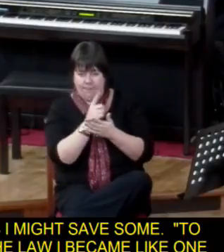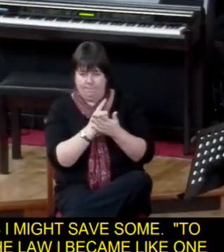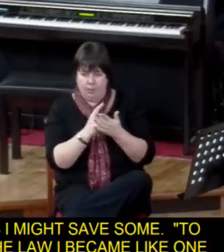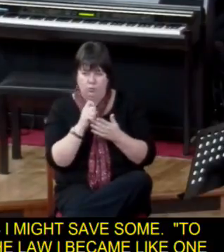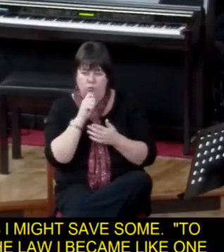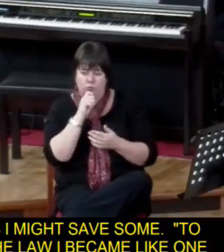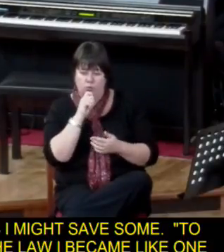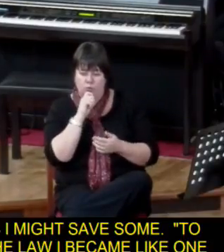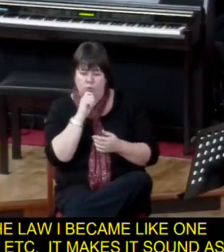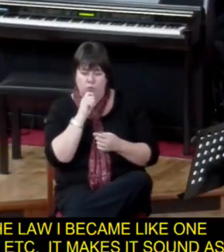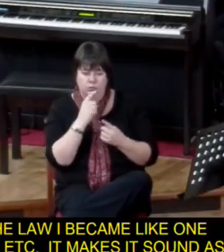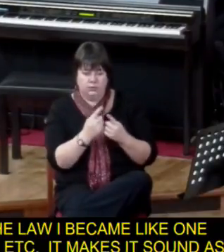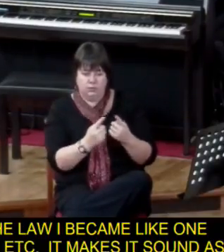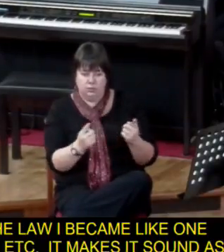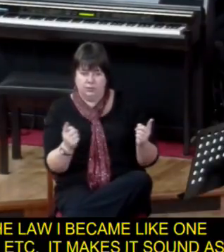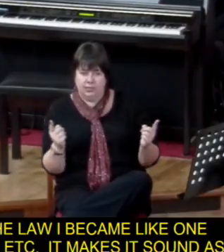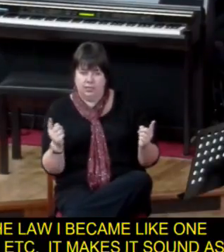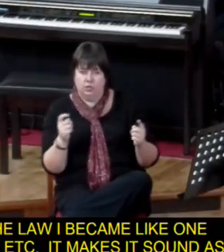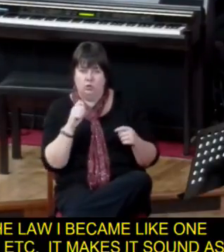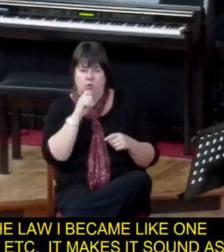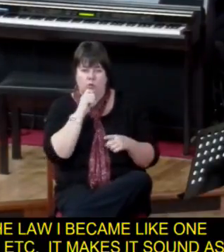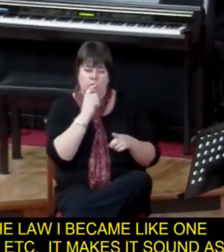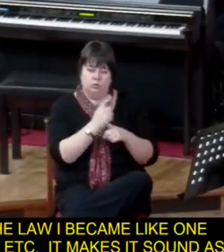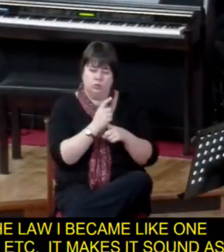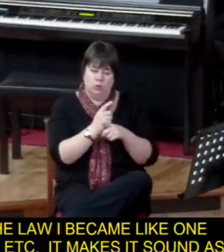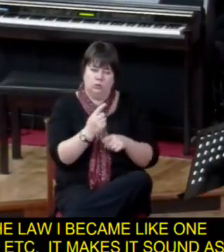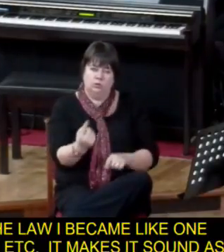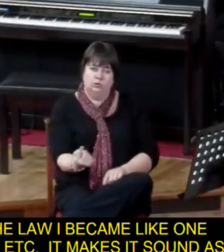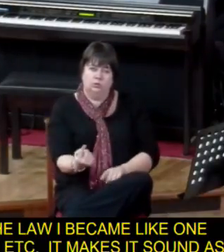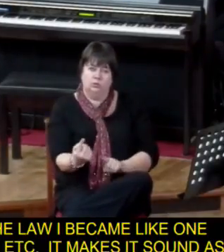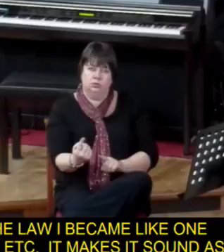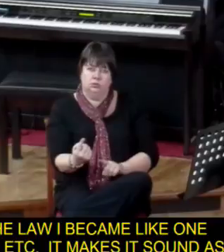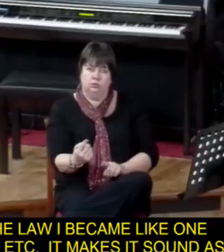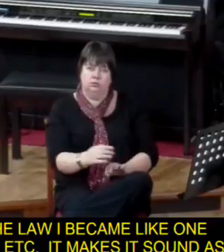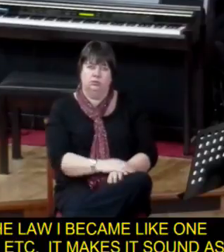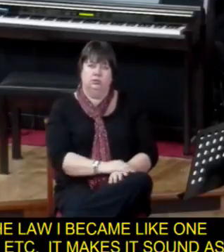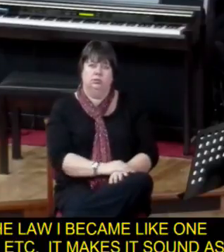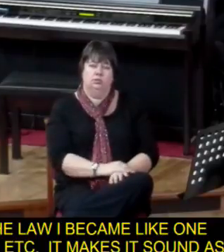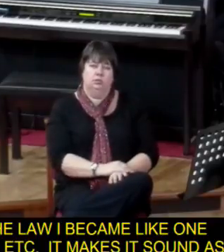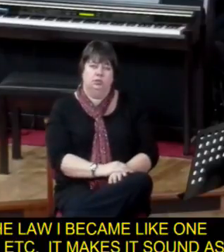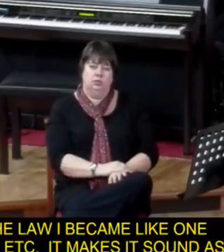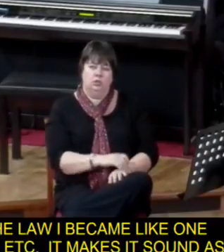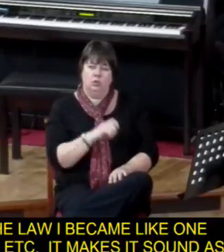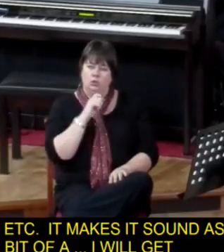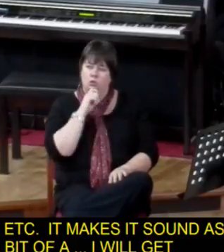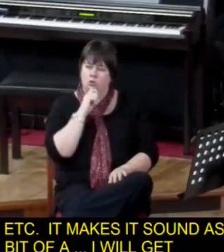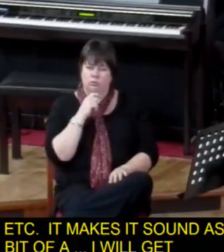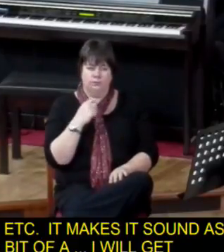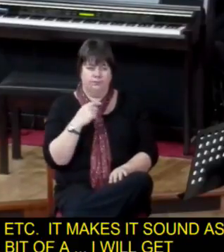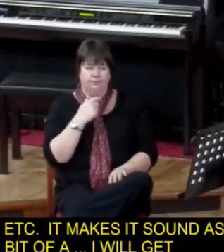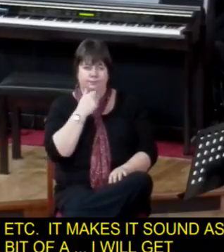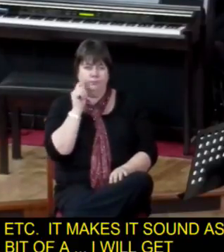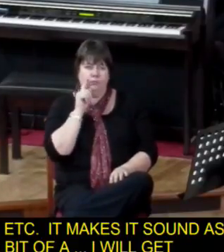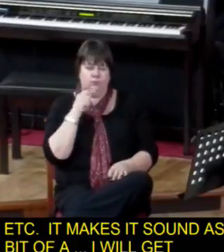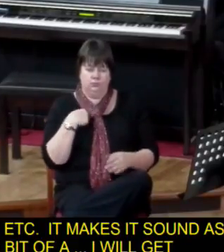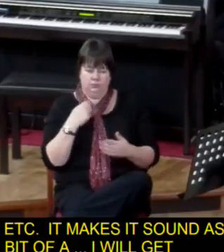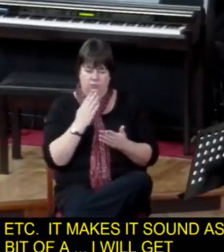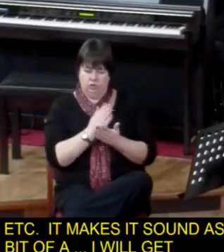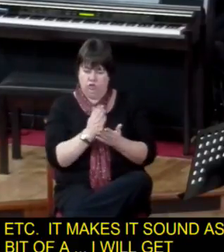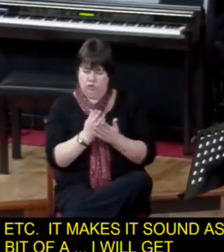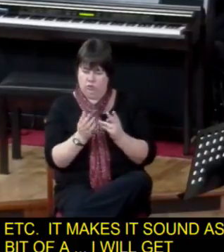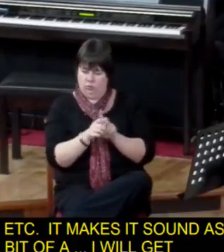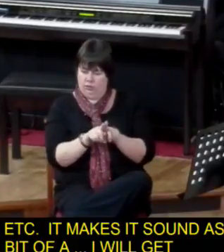think seriously about who we engage with in our daily lives, who are the people we share our time with each